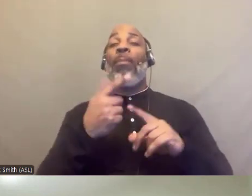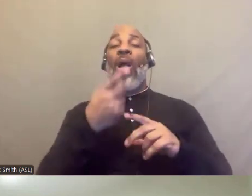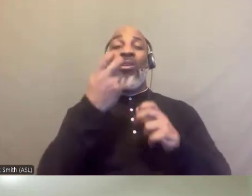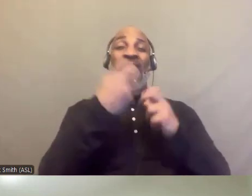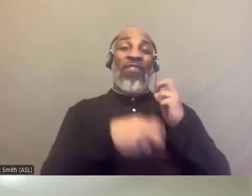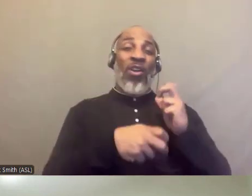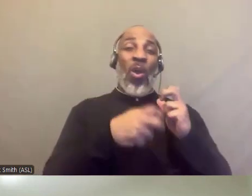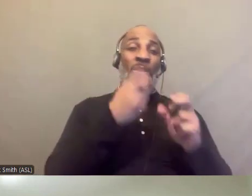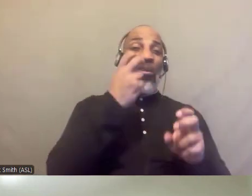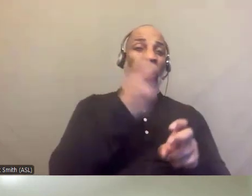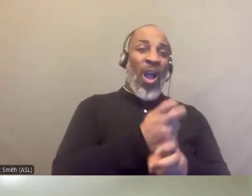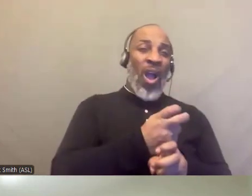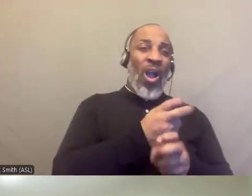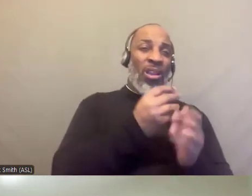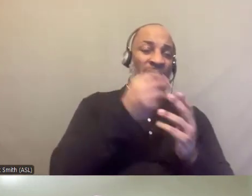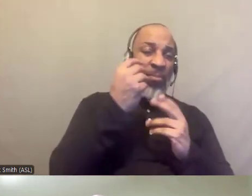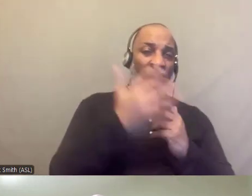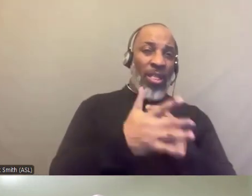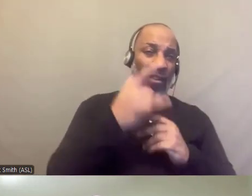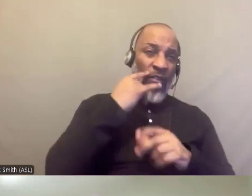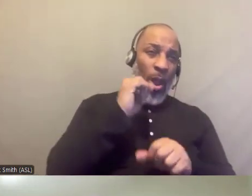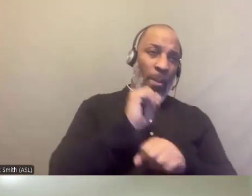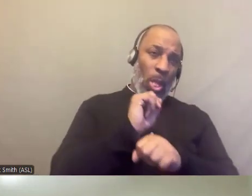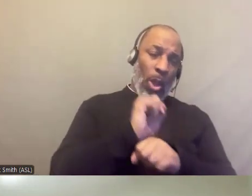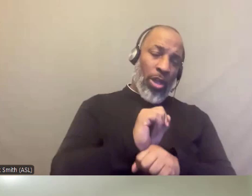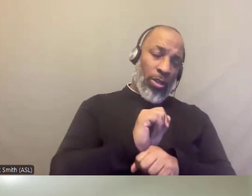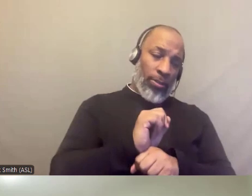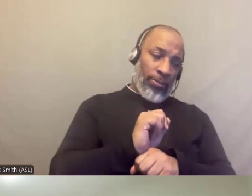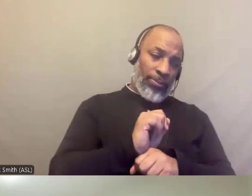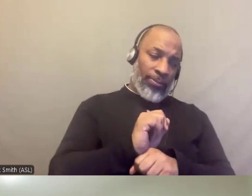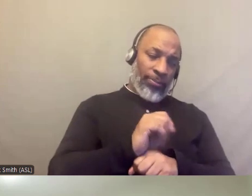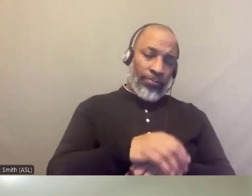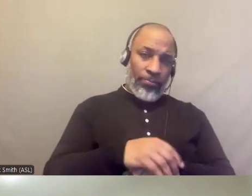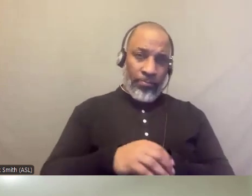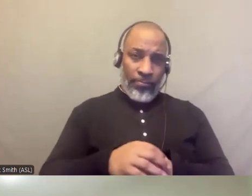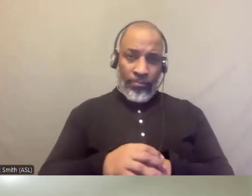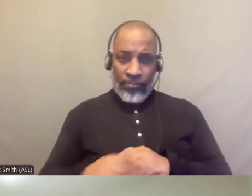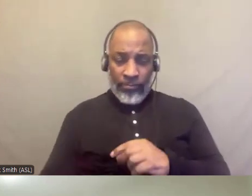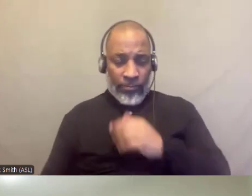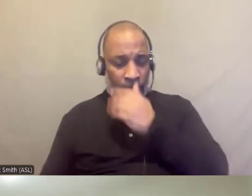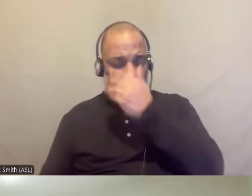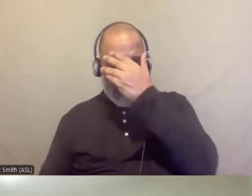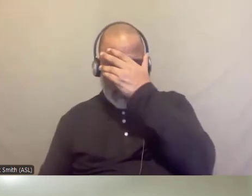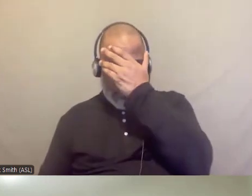or expense for an employer, we're talking about undue hardship.